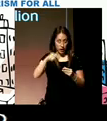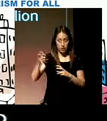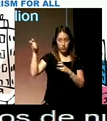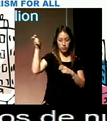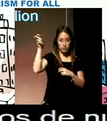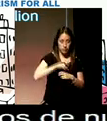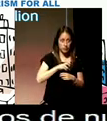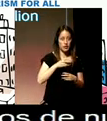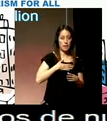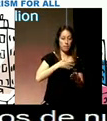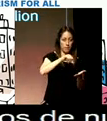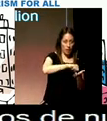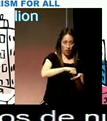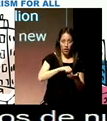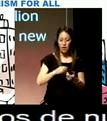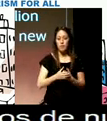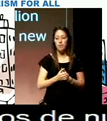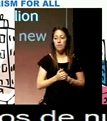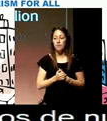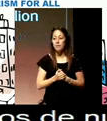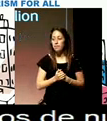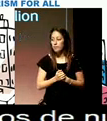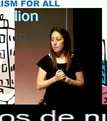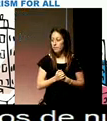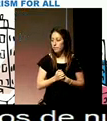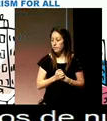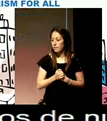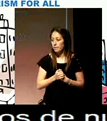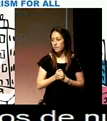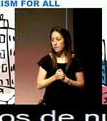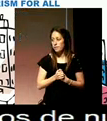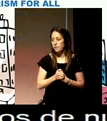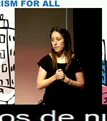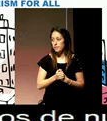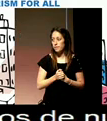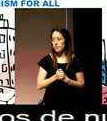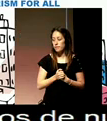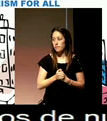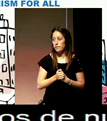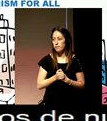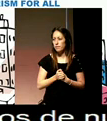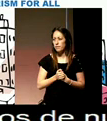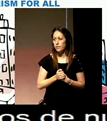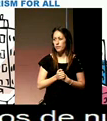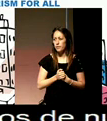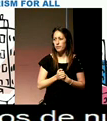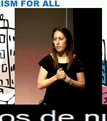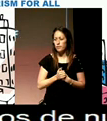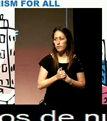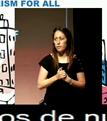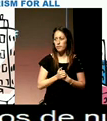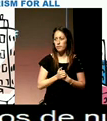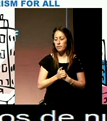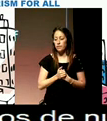municipality are 50 plus of age. A large part of these come to Viborg because of